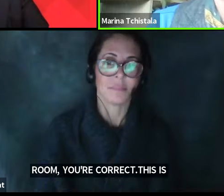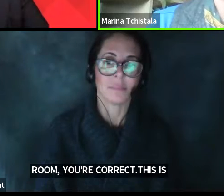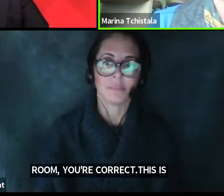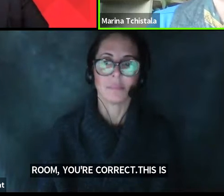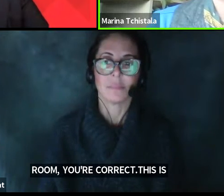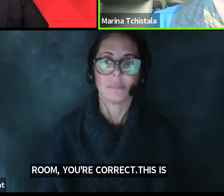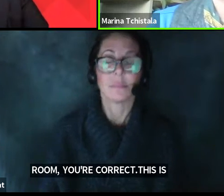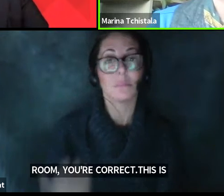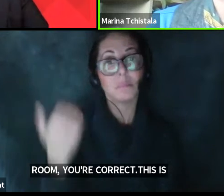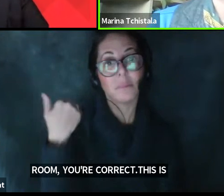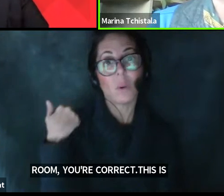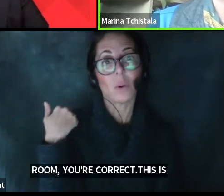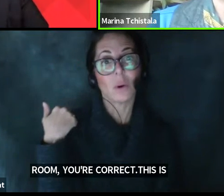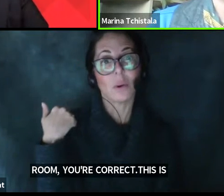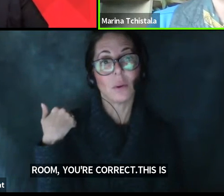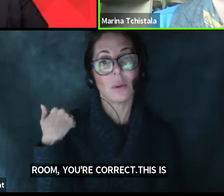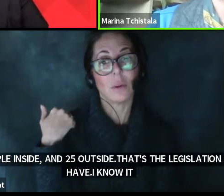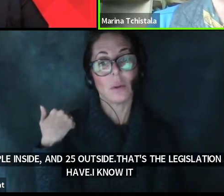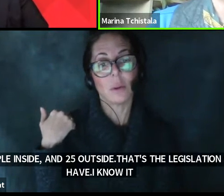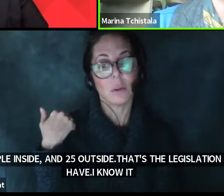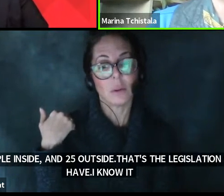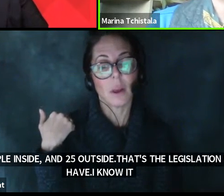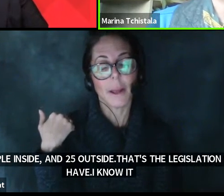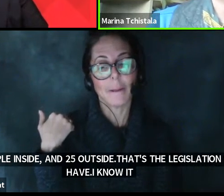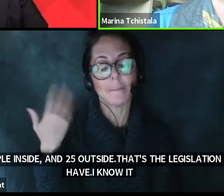be uh,